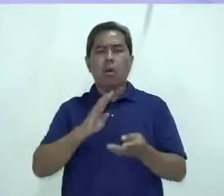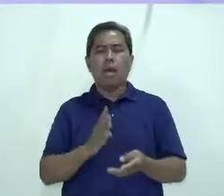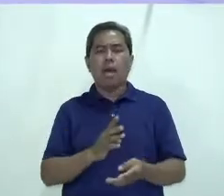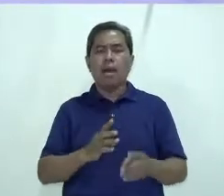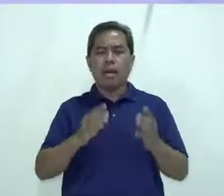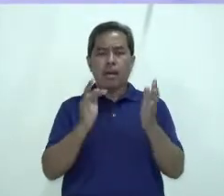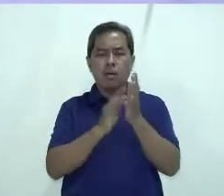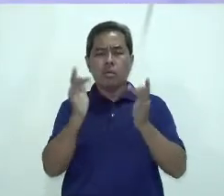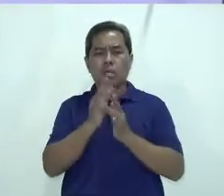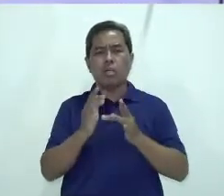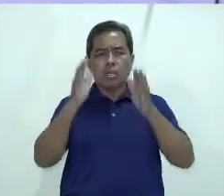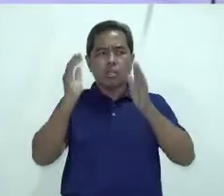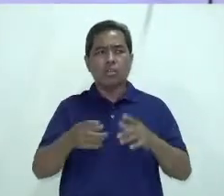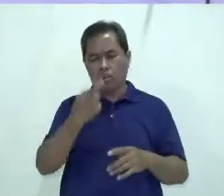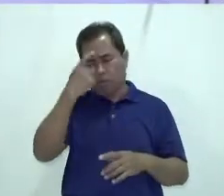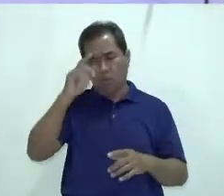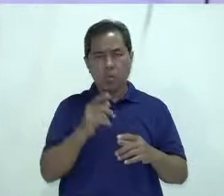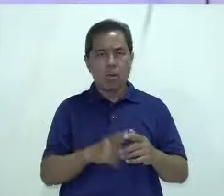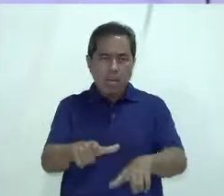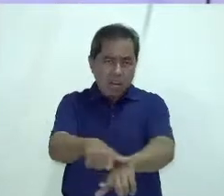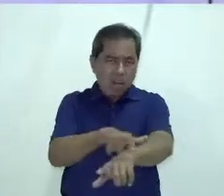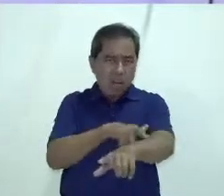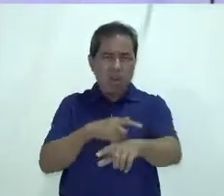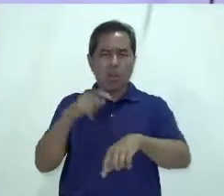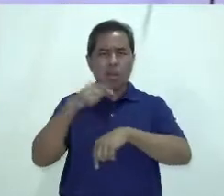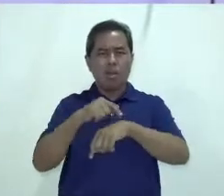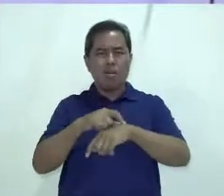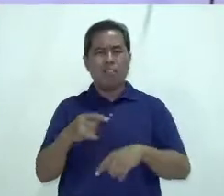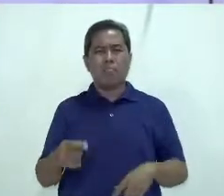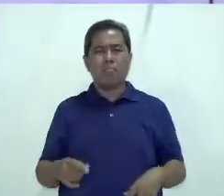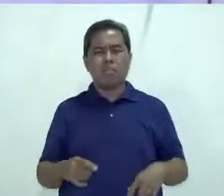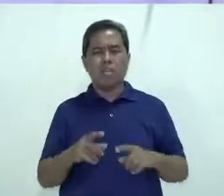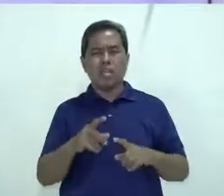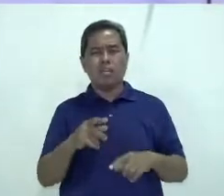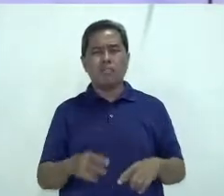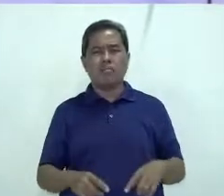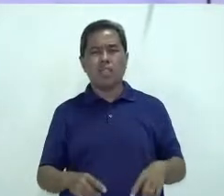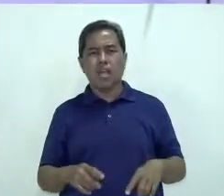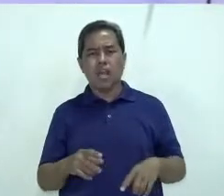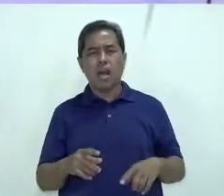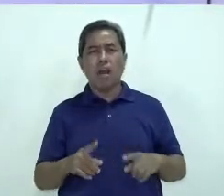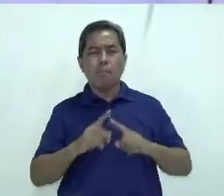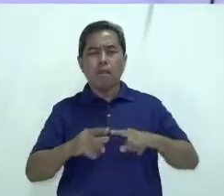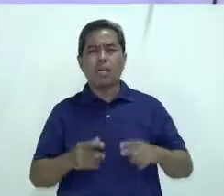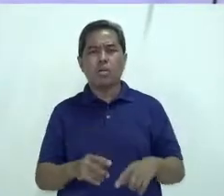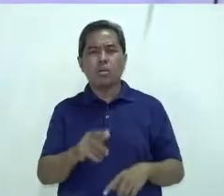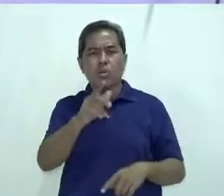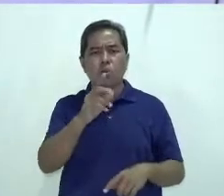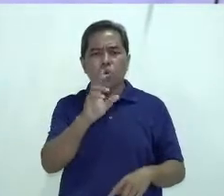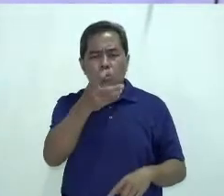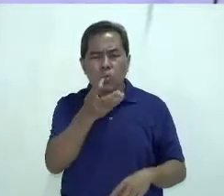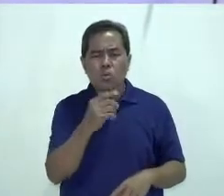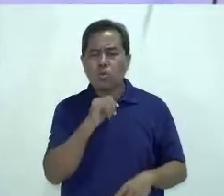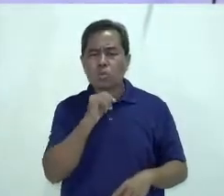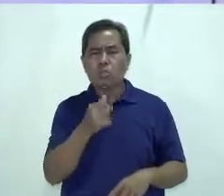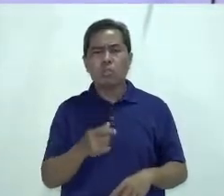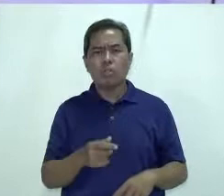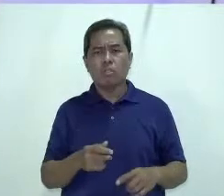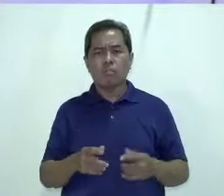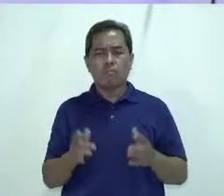you're not a Christian, you might be saying, man, I don't understand all of that stuff. I don't even believe that stuff. But we're going to look at some